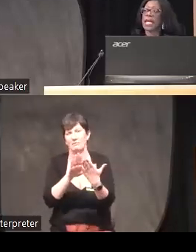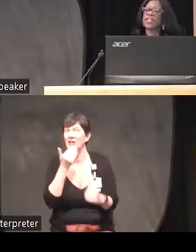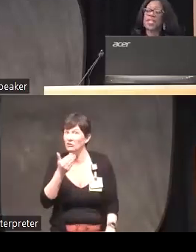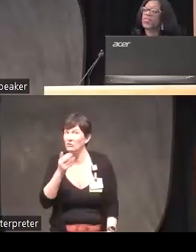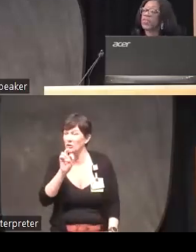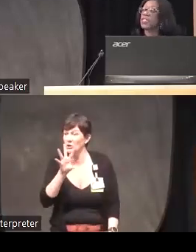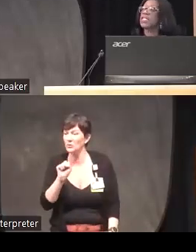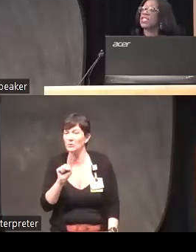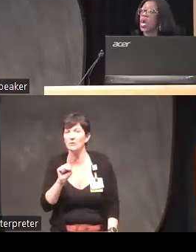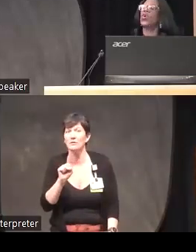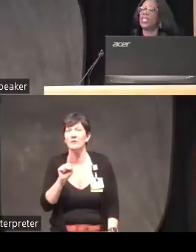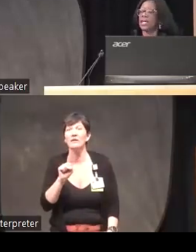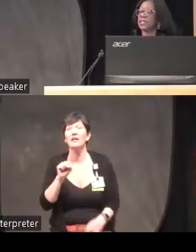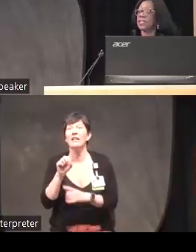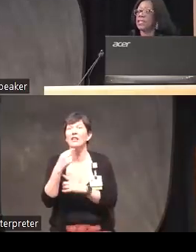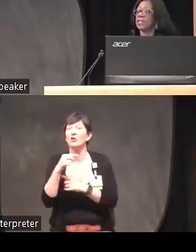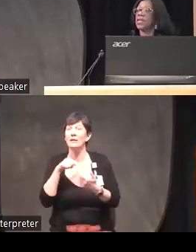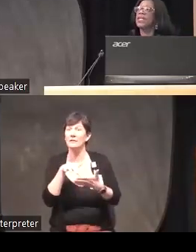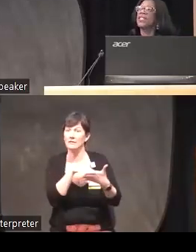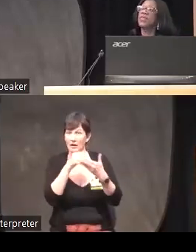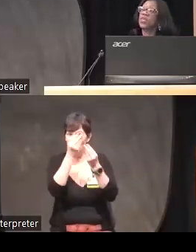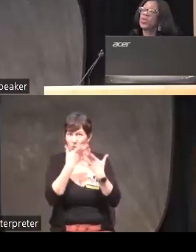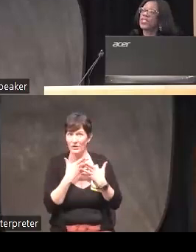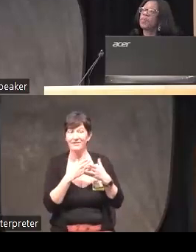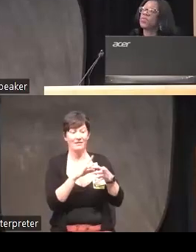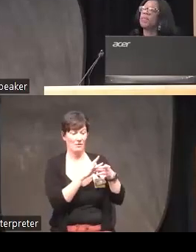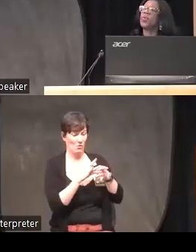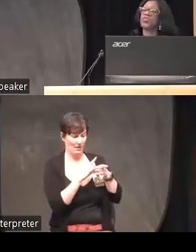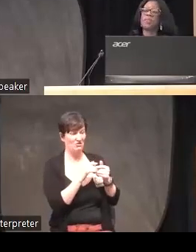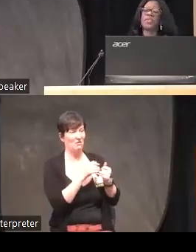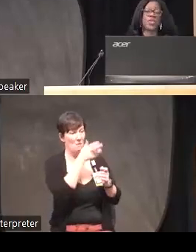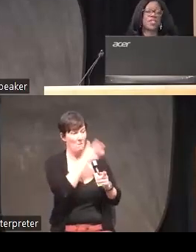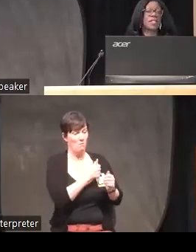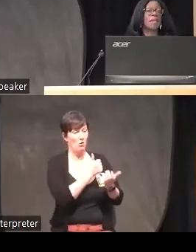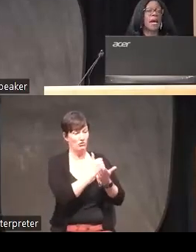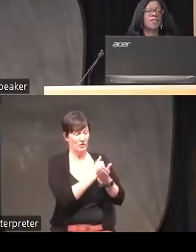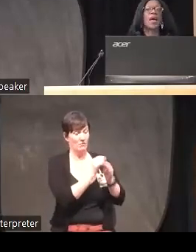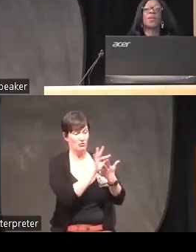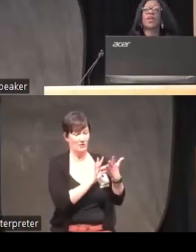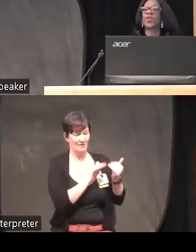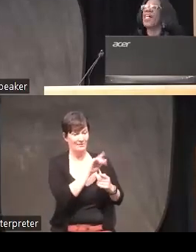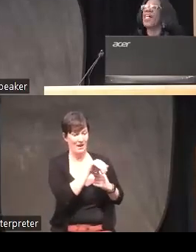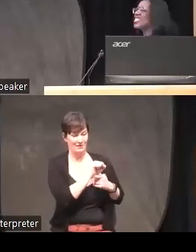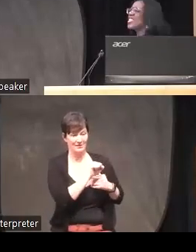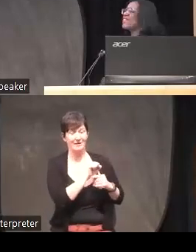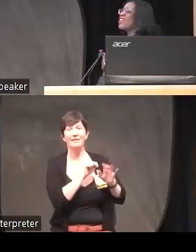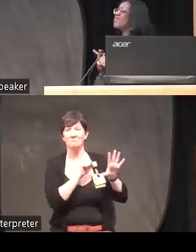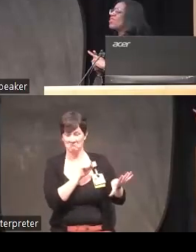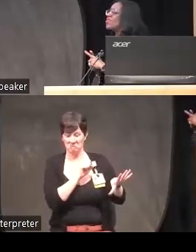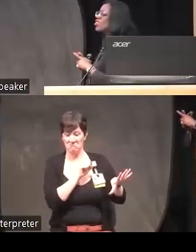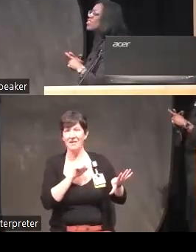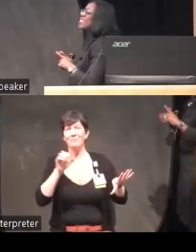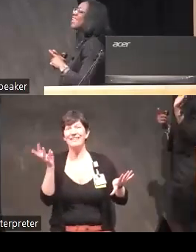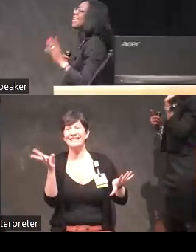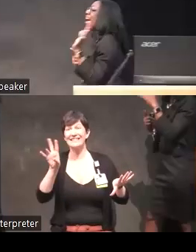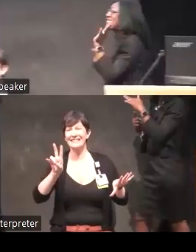The Alexander Green study told us not only that there was a correlation between poor treatment choices and bias, but also the 67 of